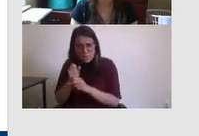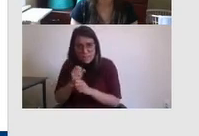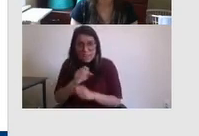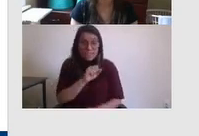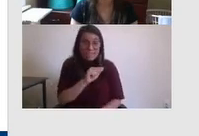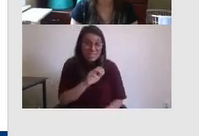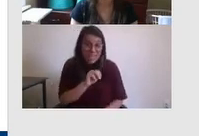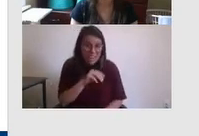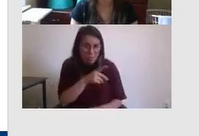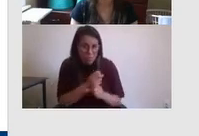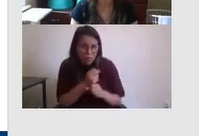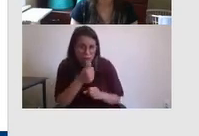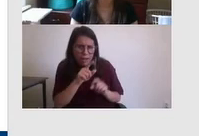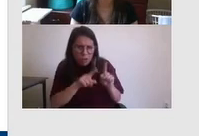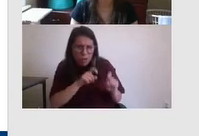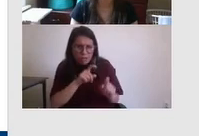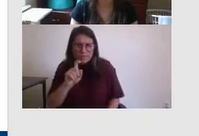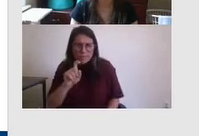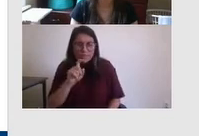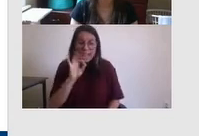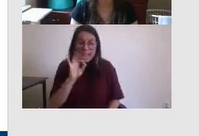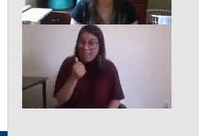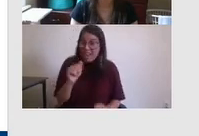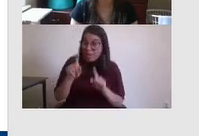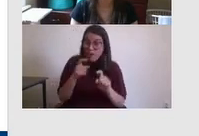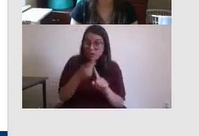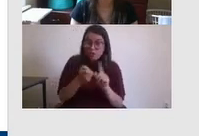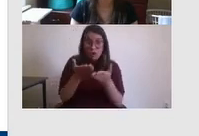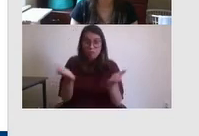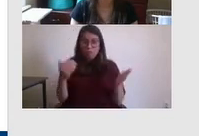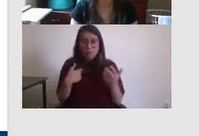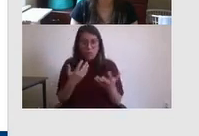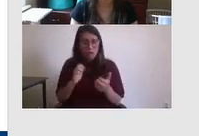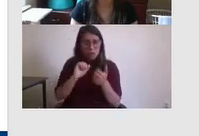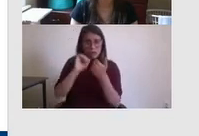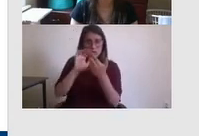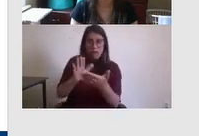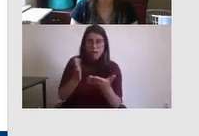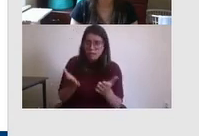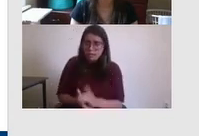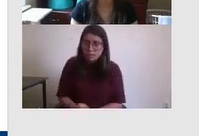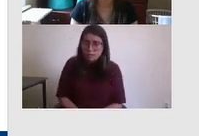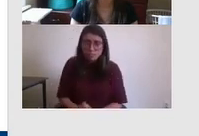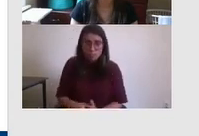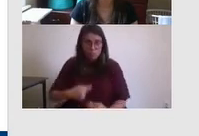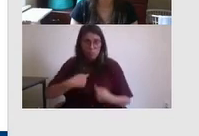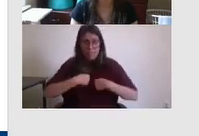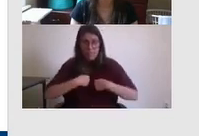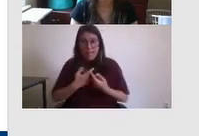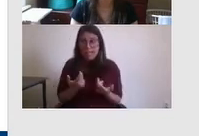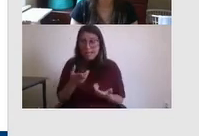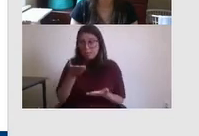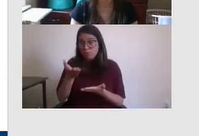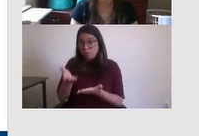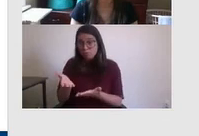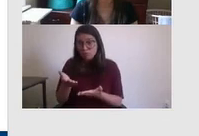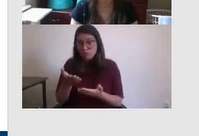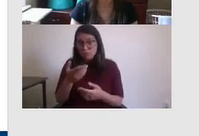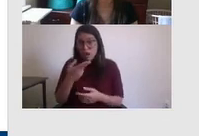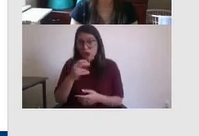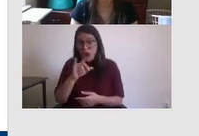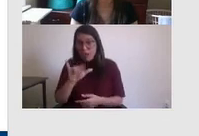if there are any other questions we'd like to address from myself or